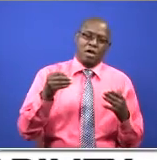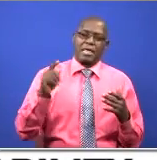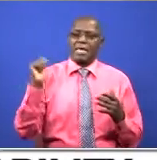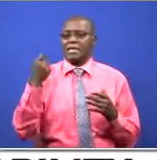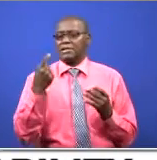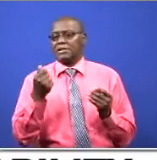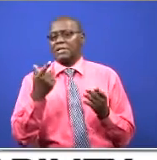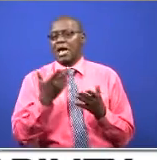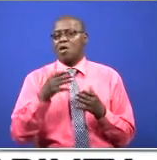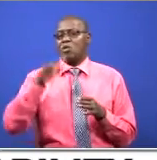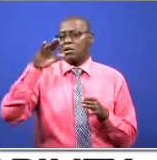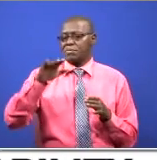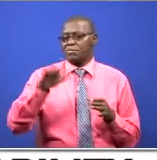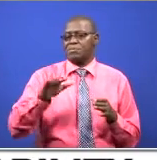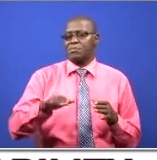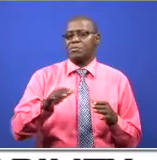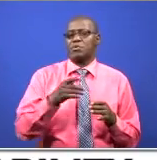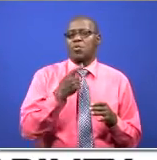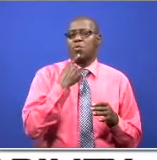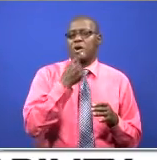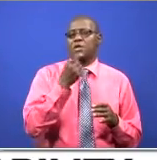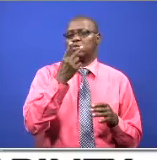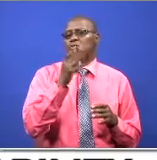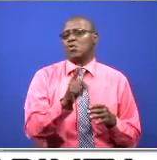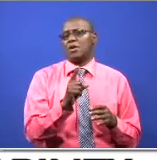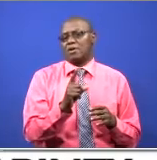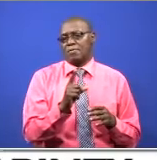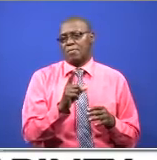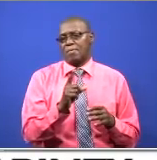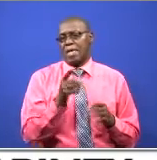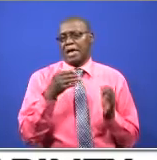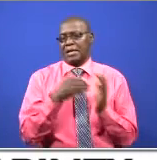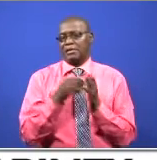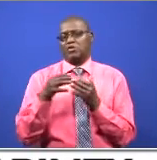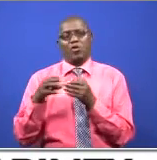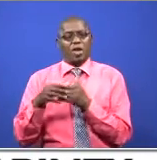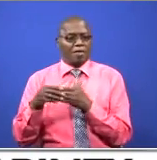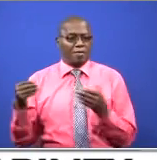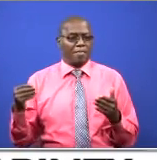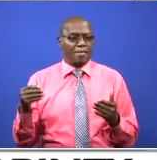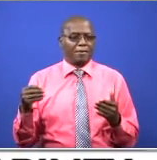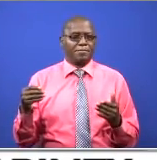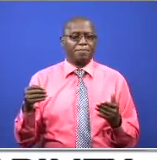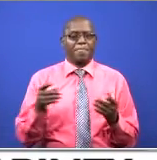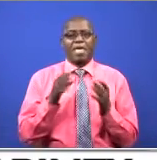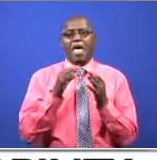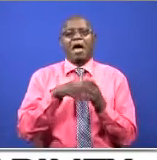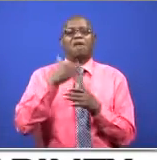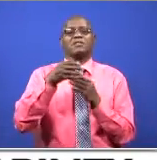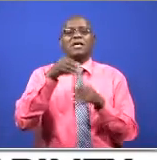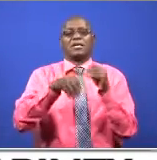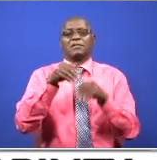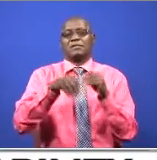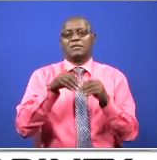at the lowest we have ever been, at 121, okay, against the dollar. So immediately after elections, there's going